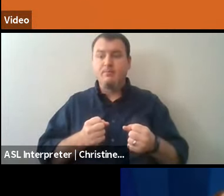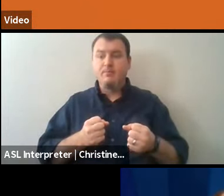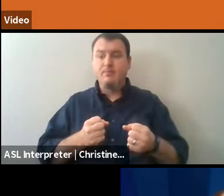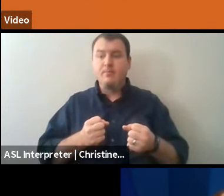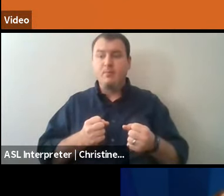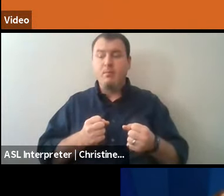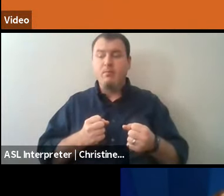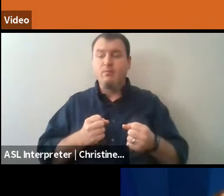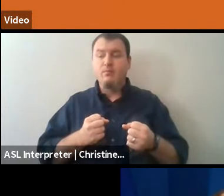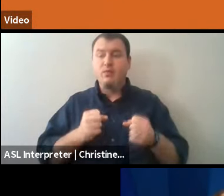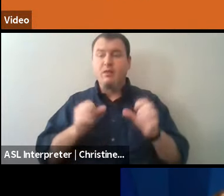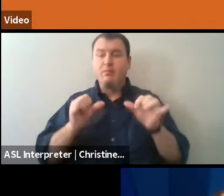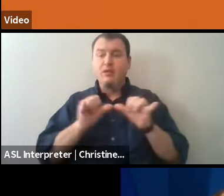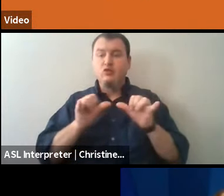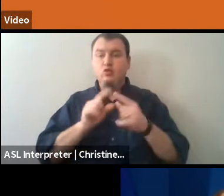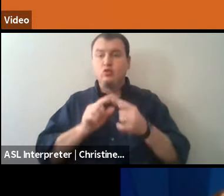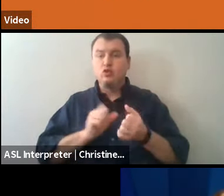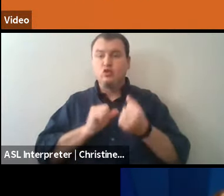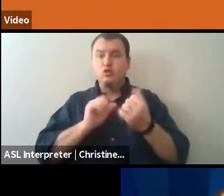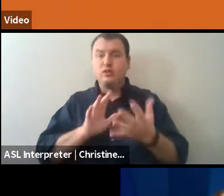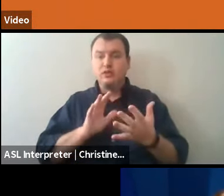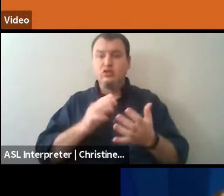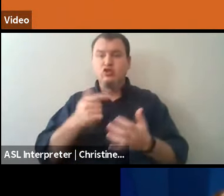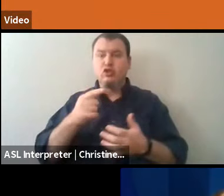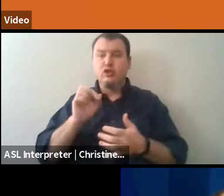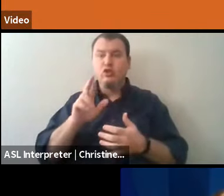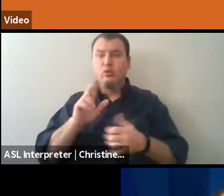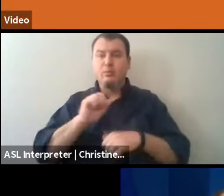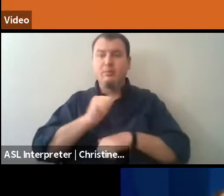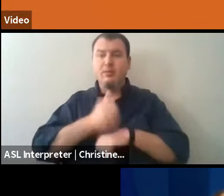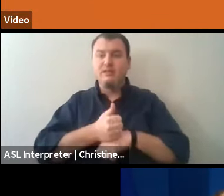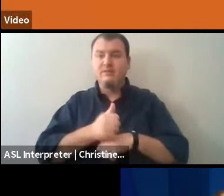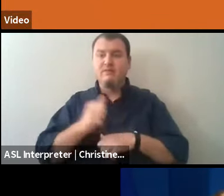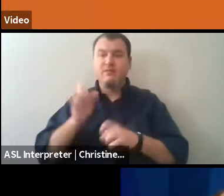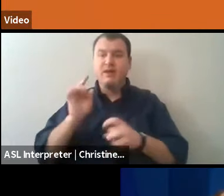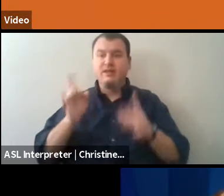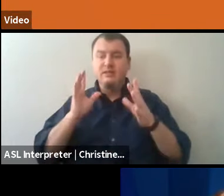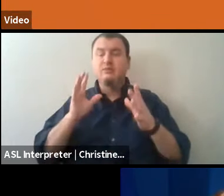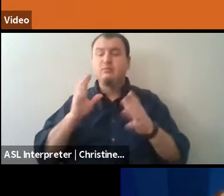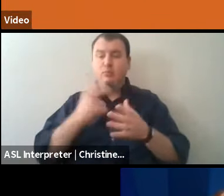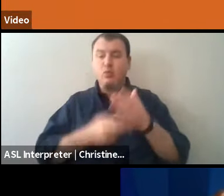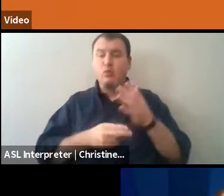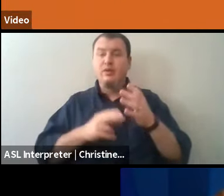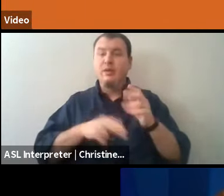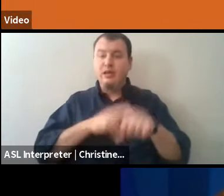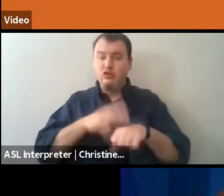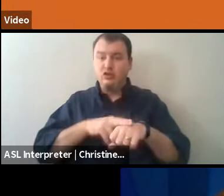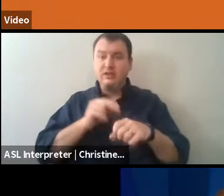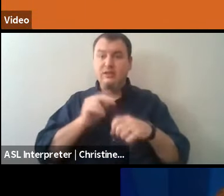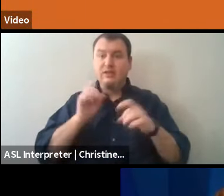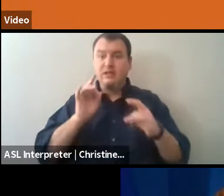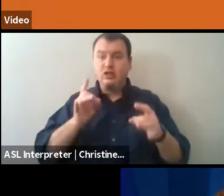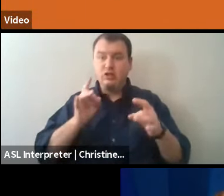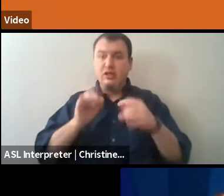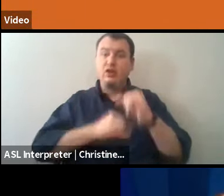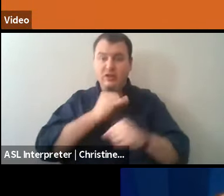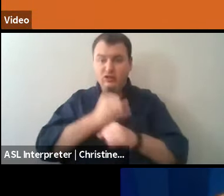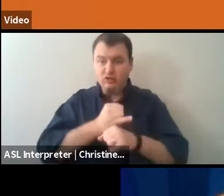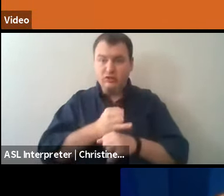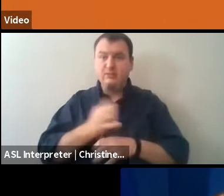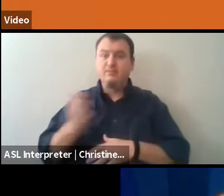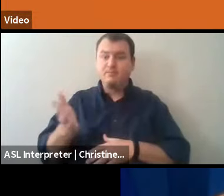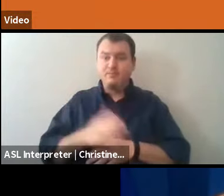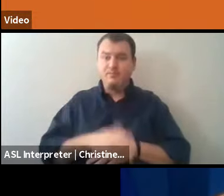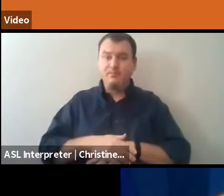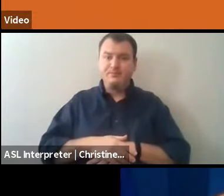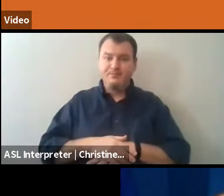the measures to address gender-based violence, both nationally and internationally? Over to you, Ms. Galak. Thank